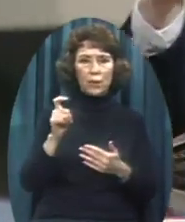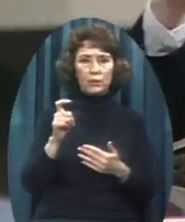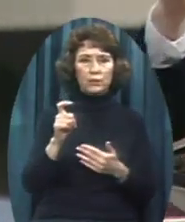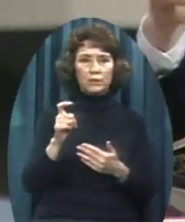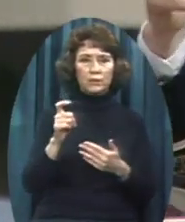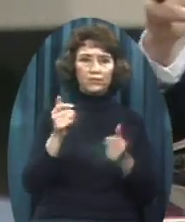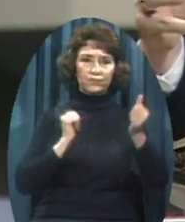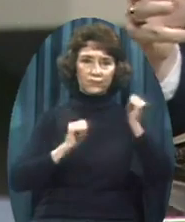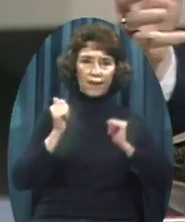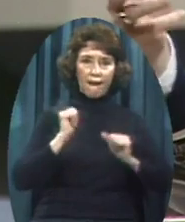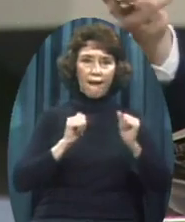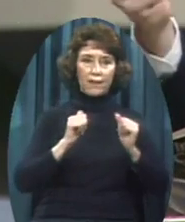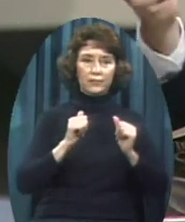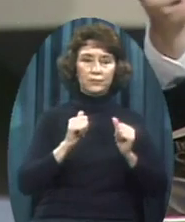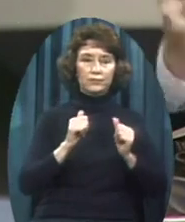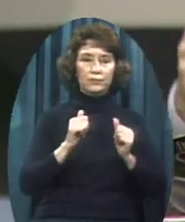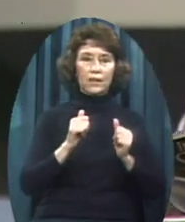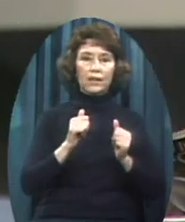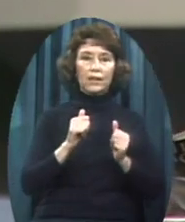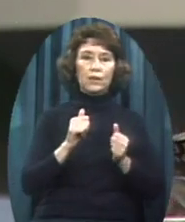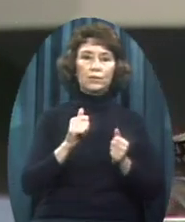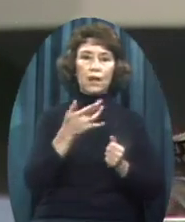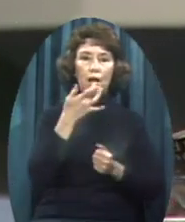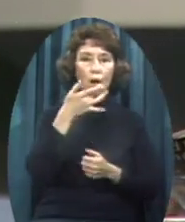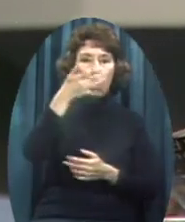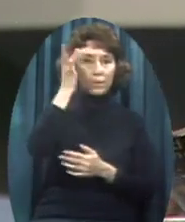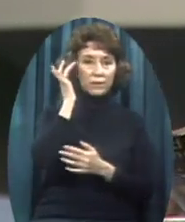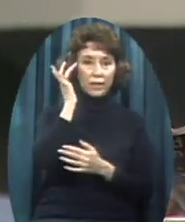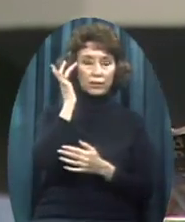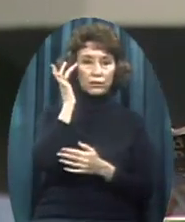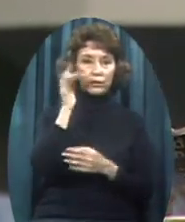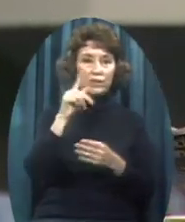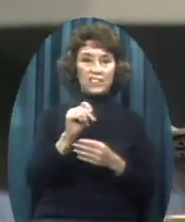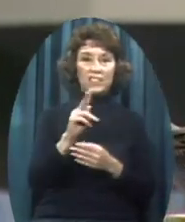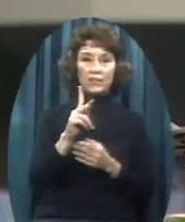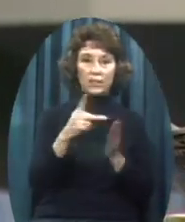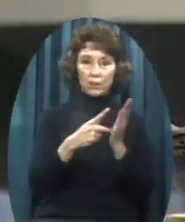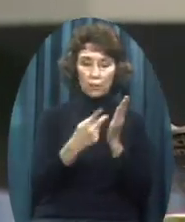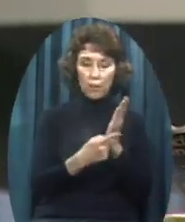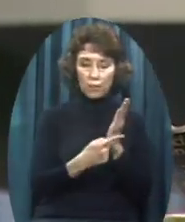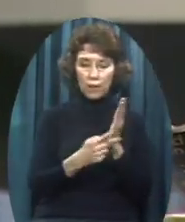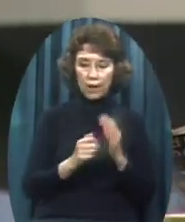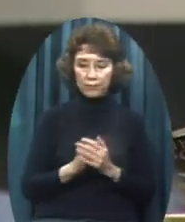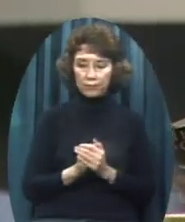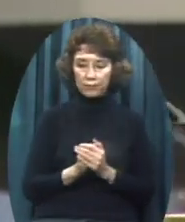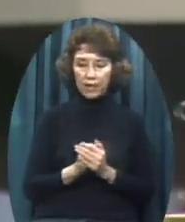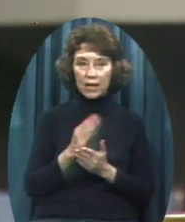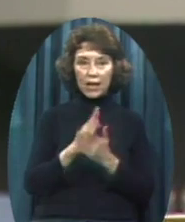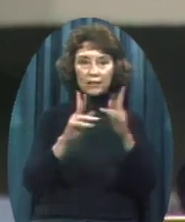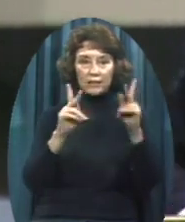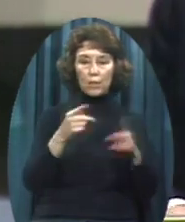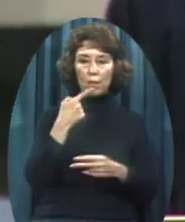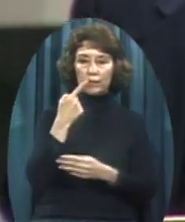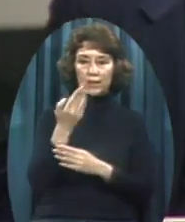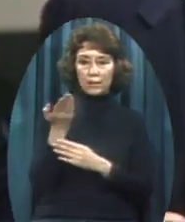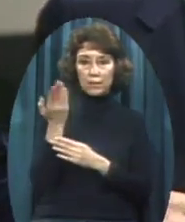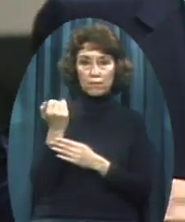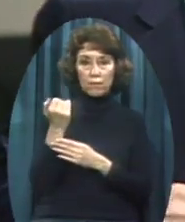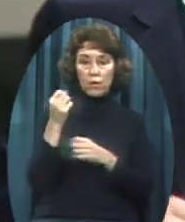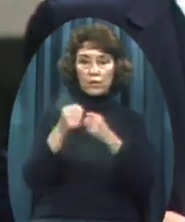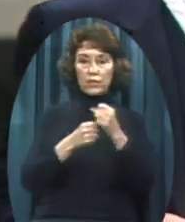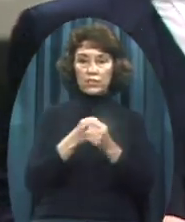homosexual in a TV series where they adopt a child and that kind of thing. And when somebody mentioned to him earlier this year that